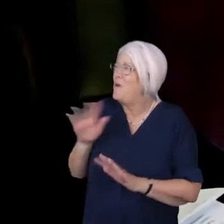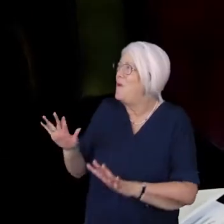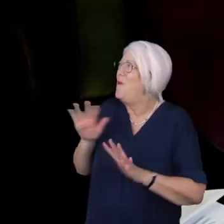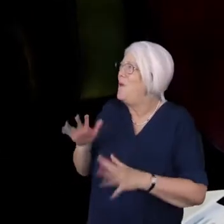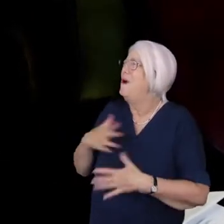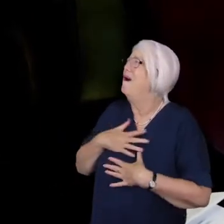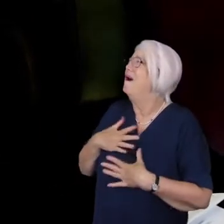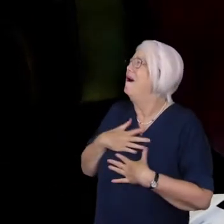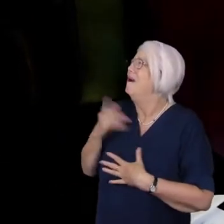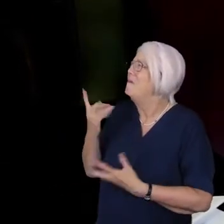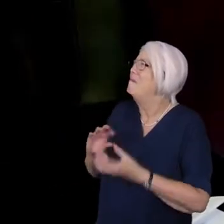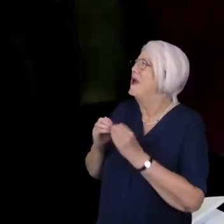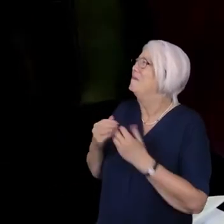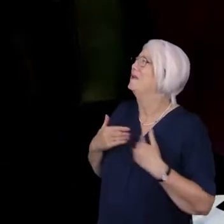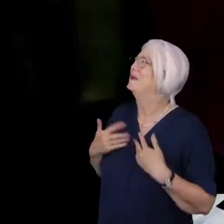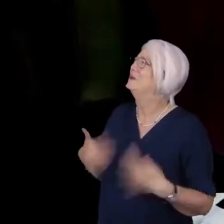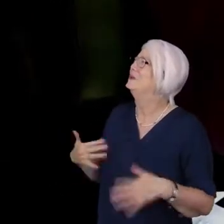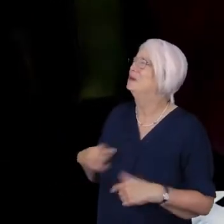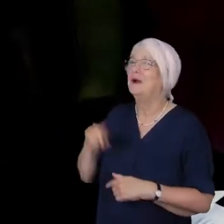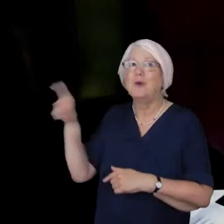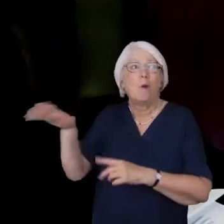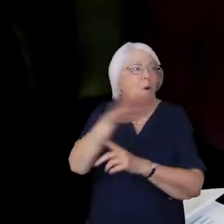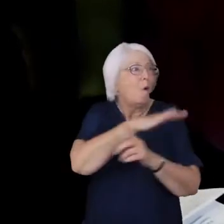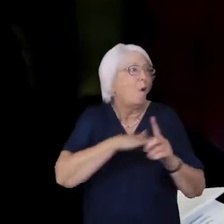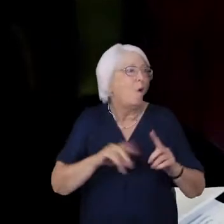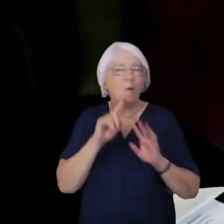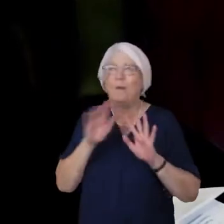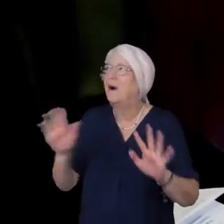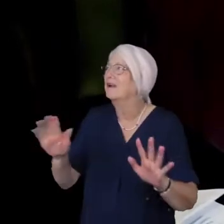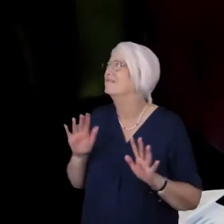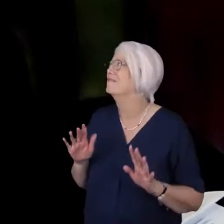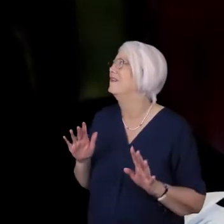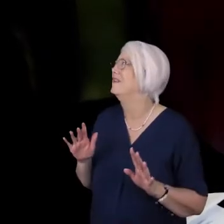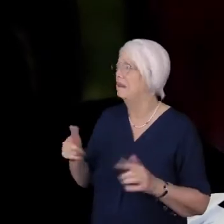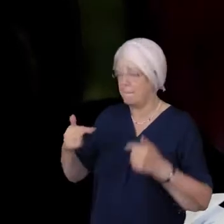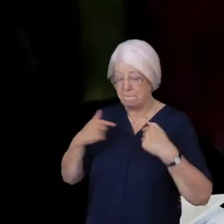made. Your works are wonderful, I know that for a while.